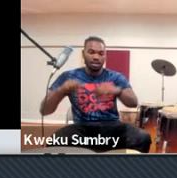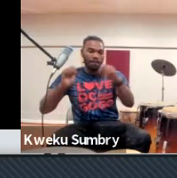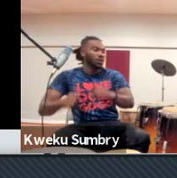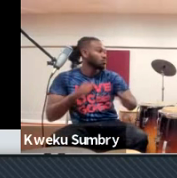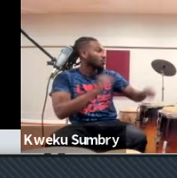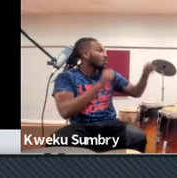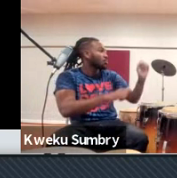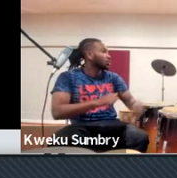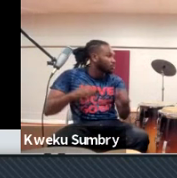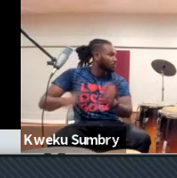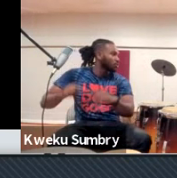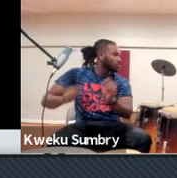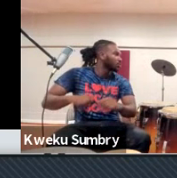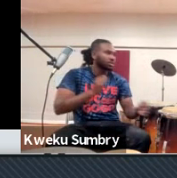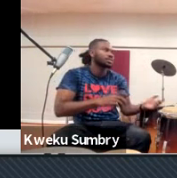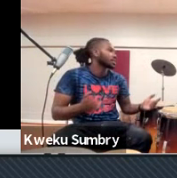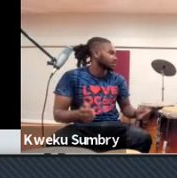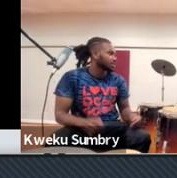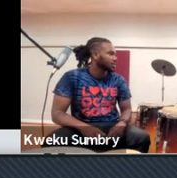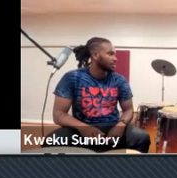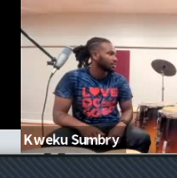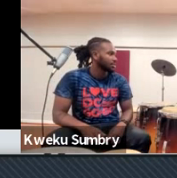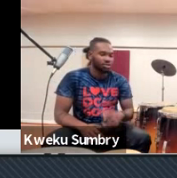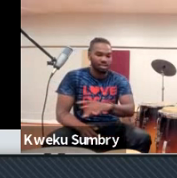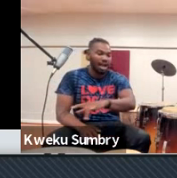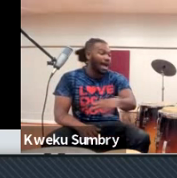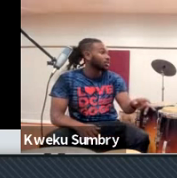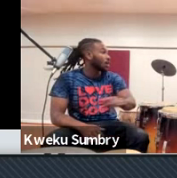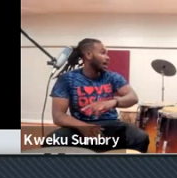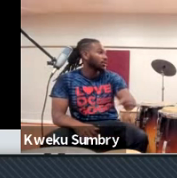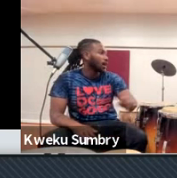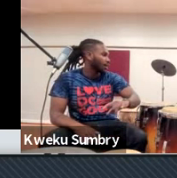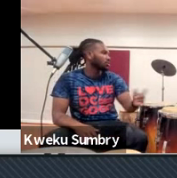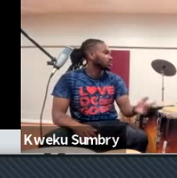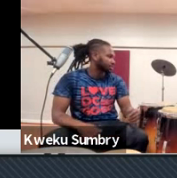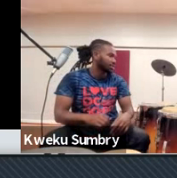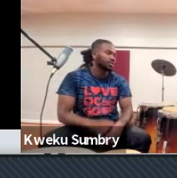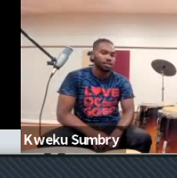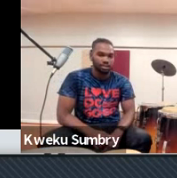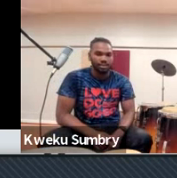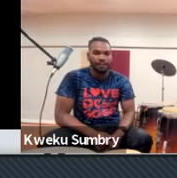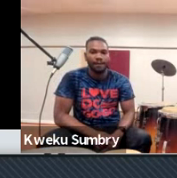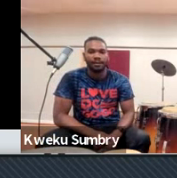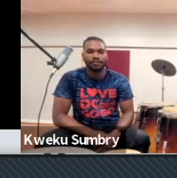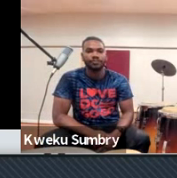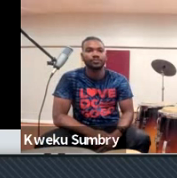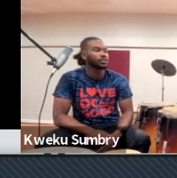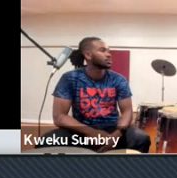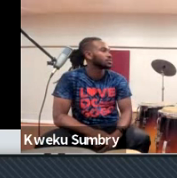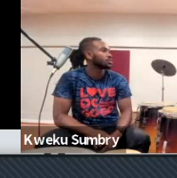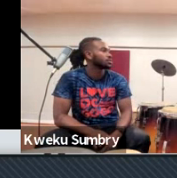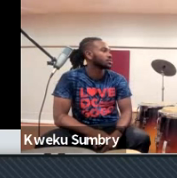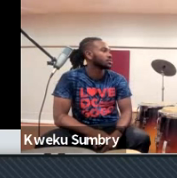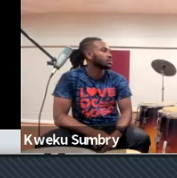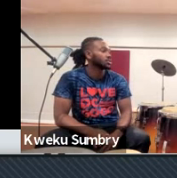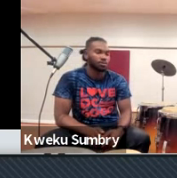like, boom, boom, boom, boom, boom, boom. It's the same thing. It's high, low, high, low, high, low. You know what I'm saying? Give off more